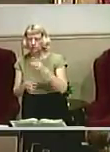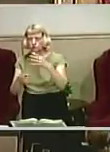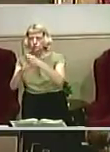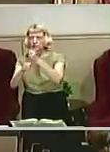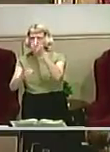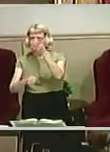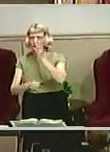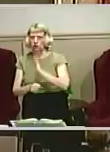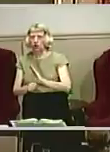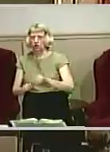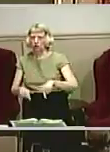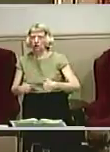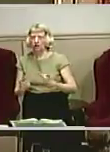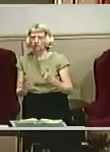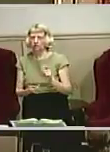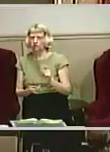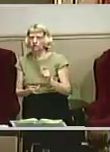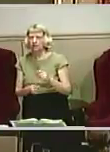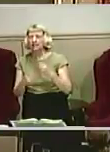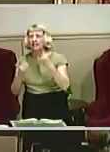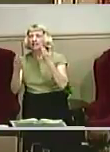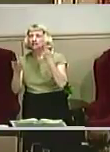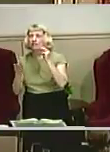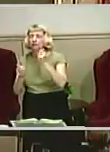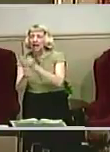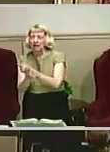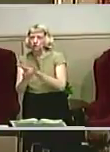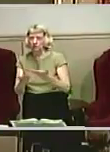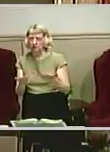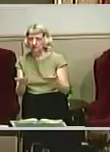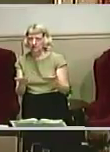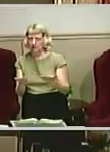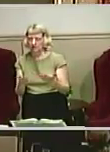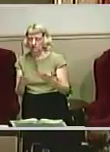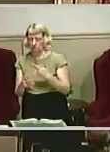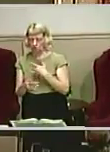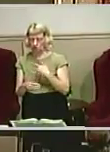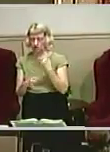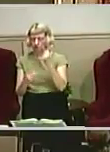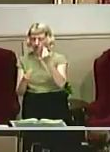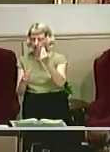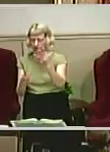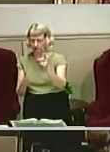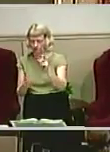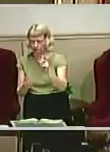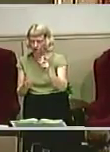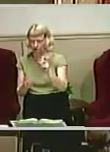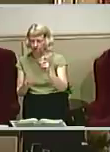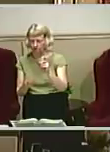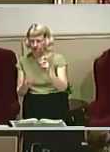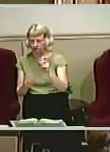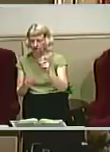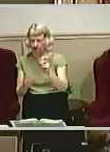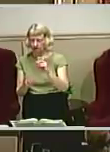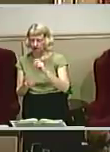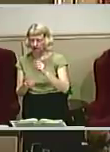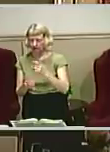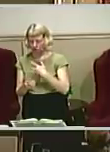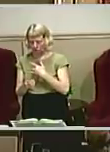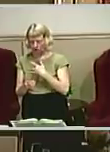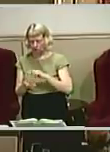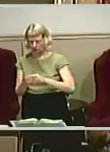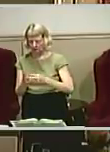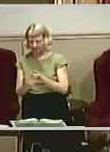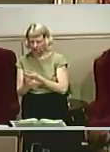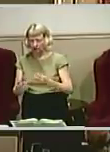trusting God in our life? Are we giving Him everything? Are we giving Him our heart? If you give Him your heart, you're giving Him everything. Do you